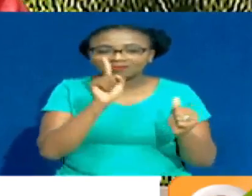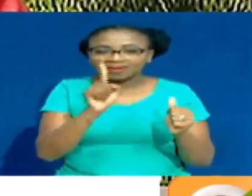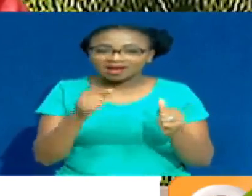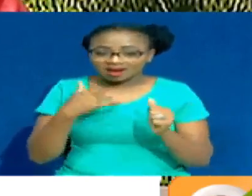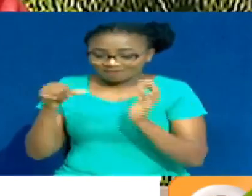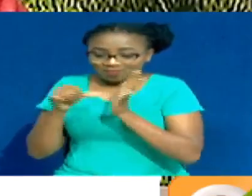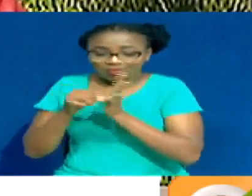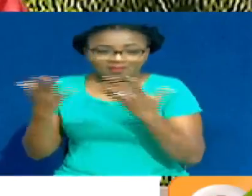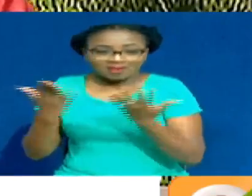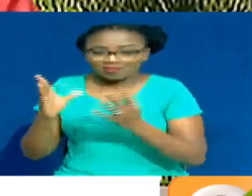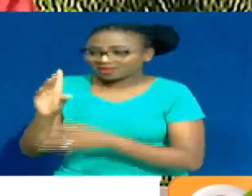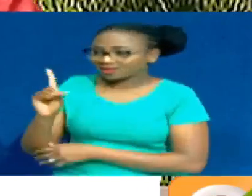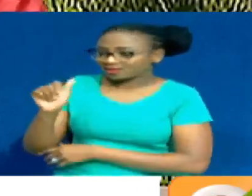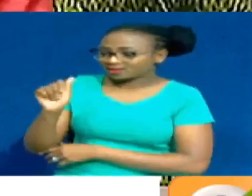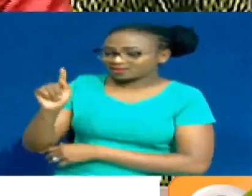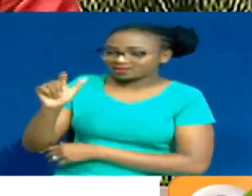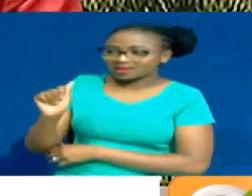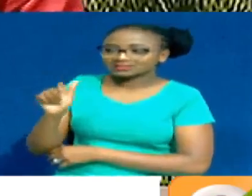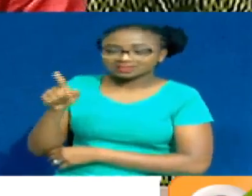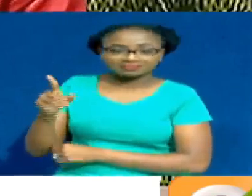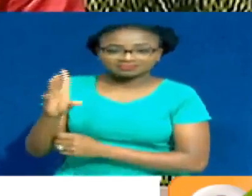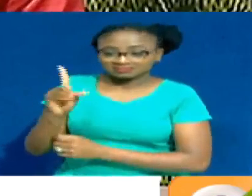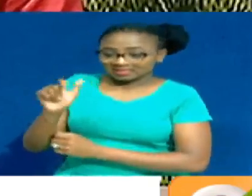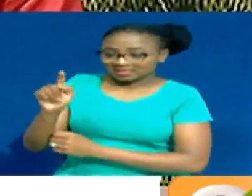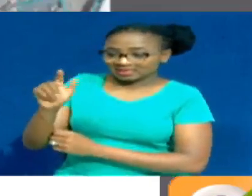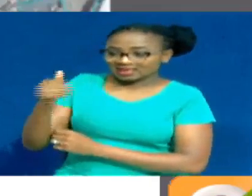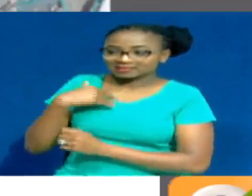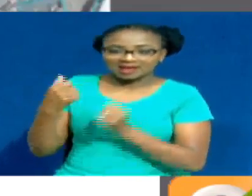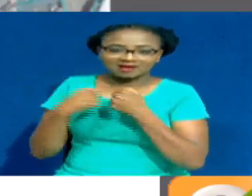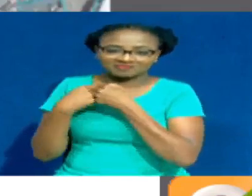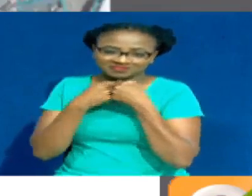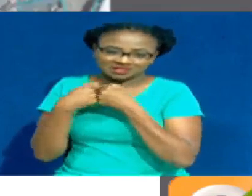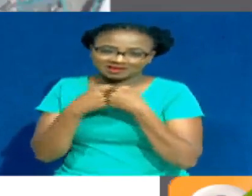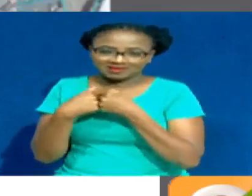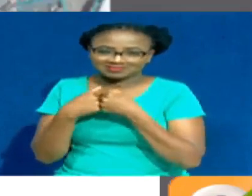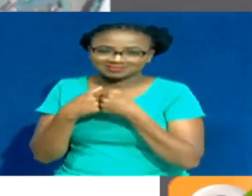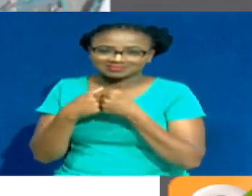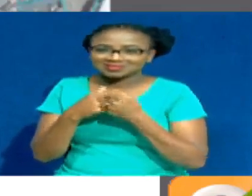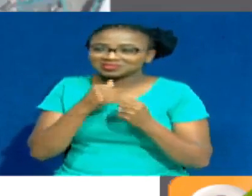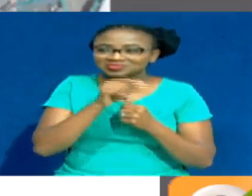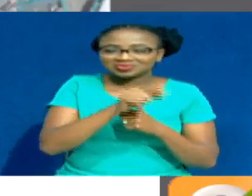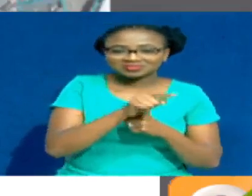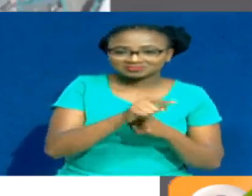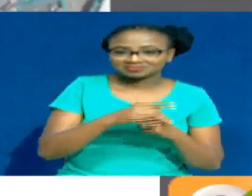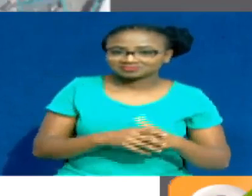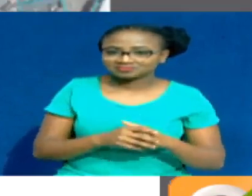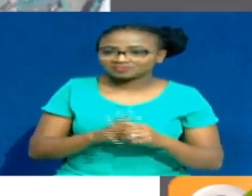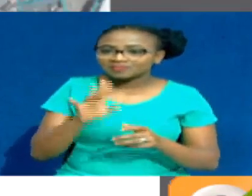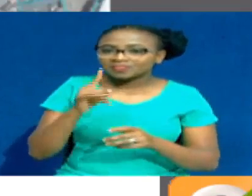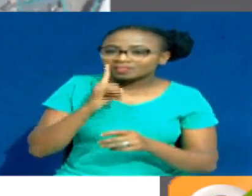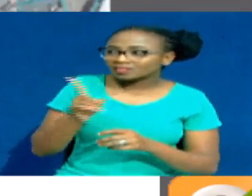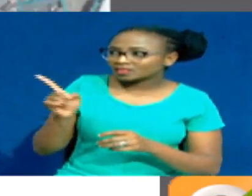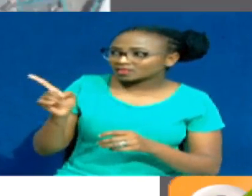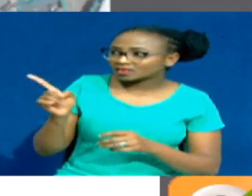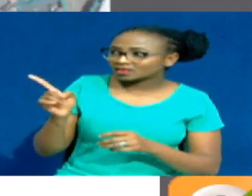gaps. And there's a map I had wanted with this map. That is part of the reason all our data sets are. This is a map. What interchange is this? That's